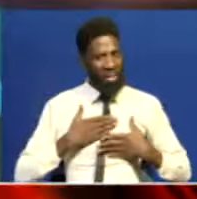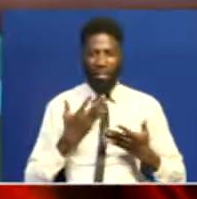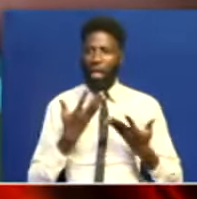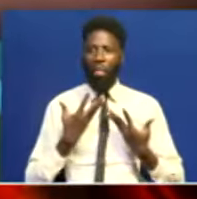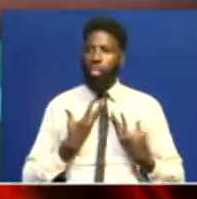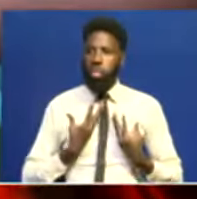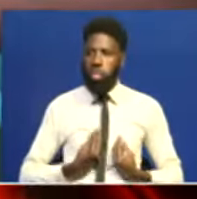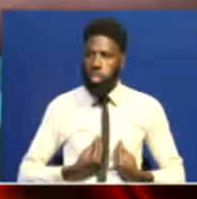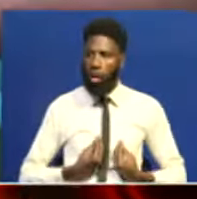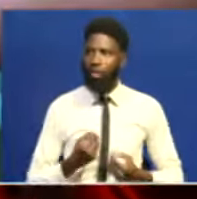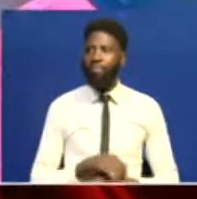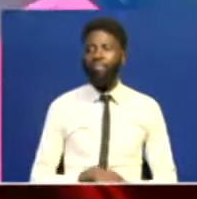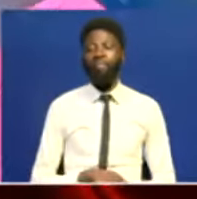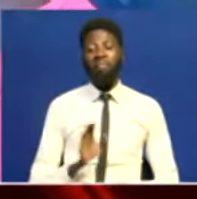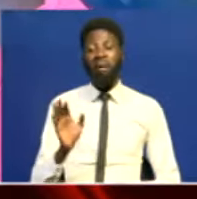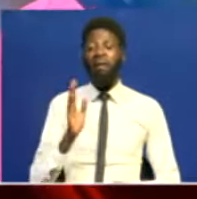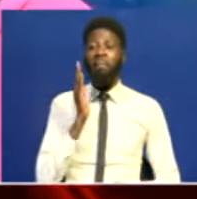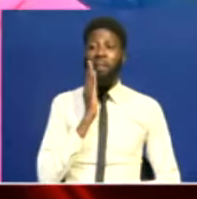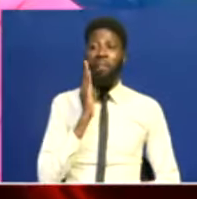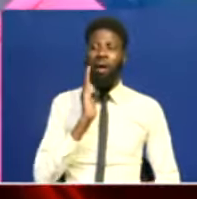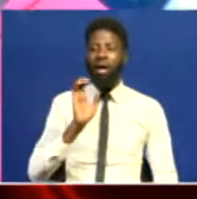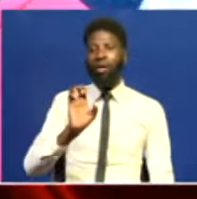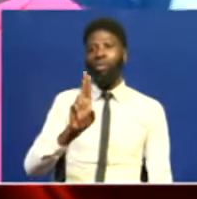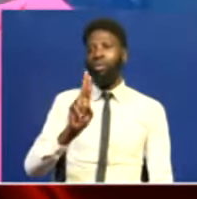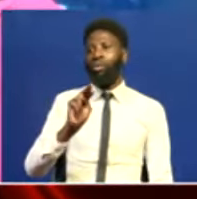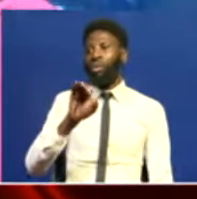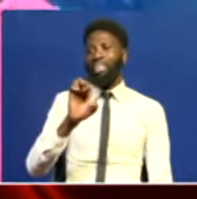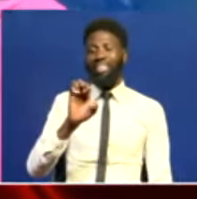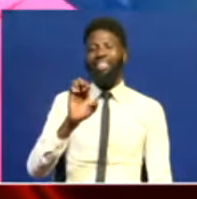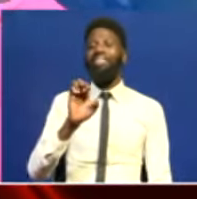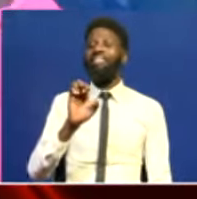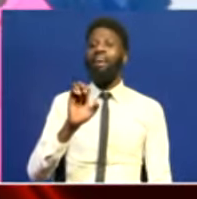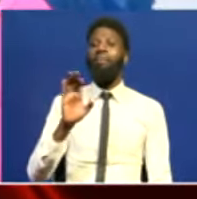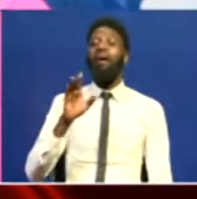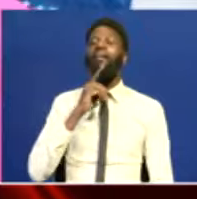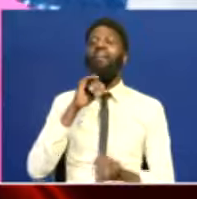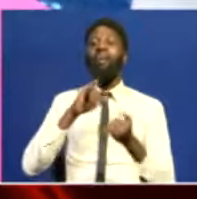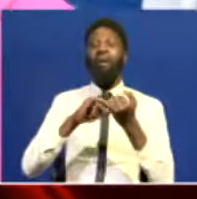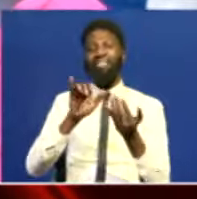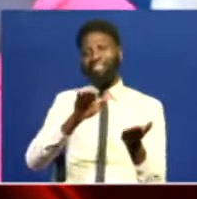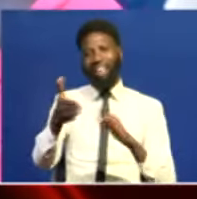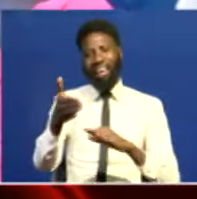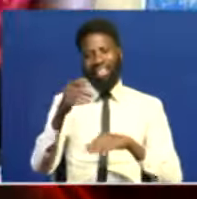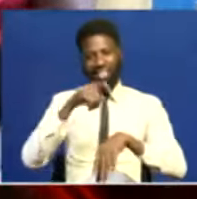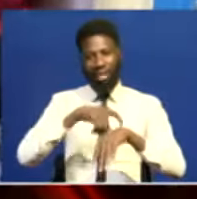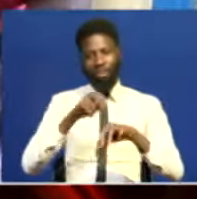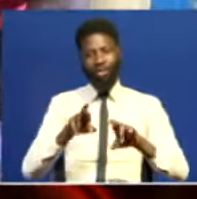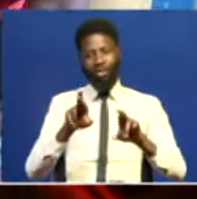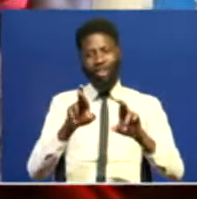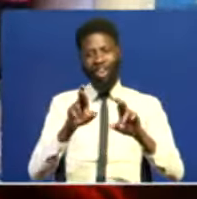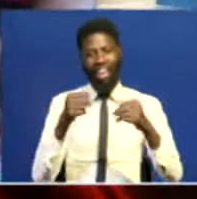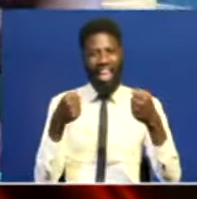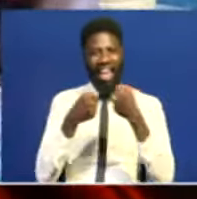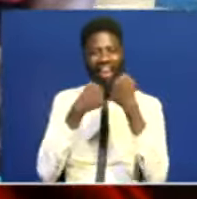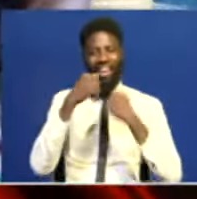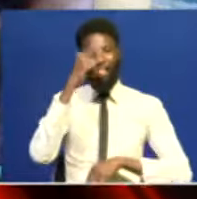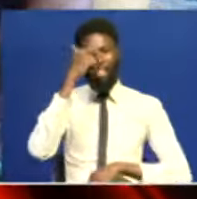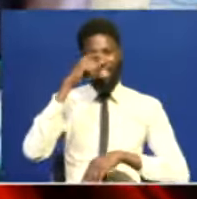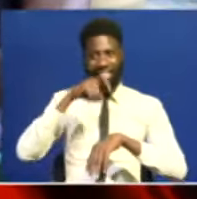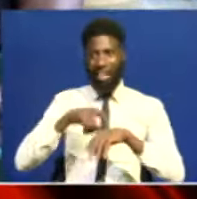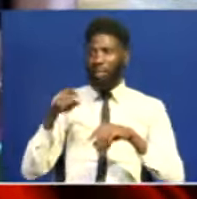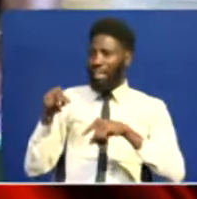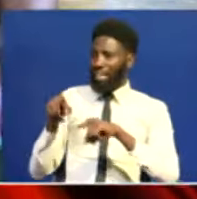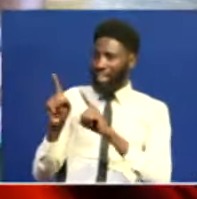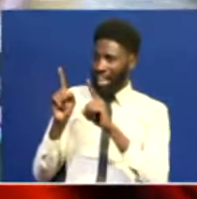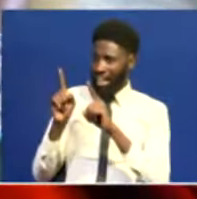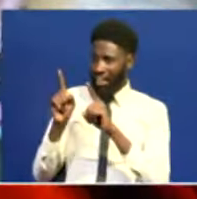His mother, Eunice Khadiav, is a widow after her husband died in a road accident in Thika when Clinton was still in class